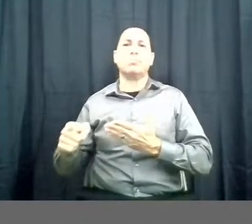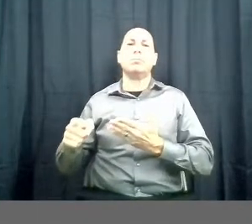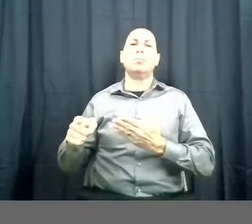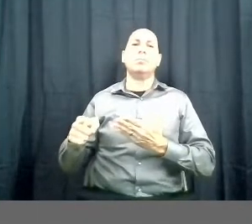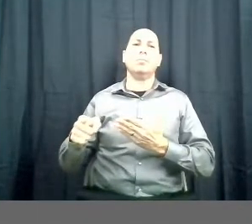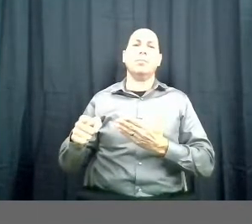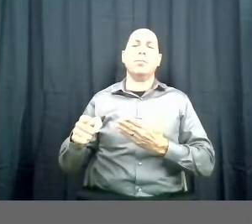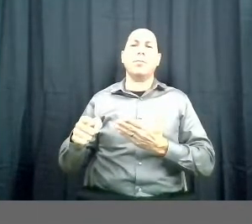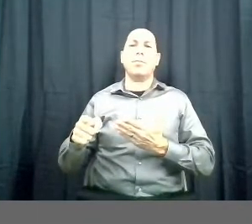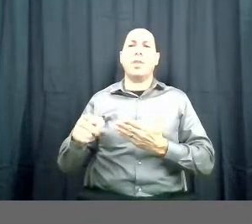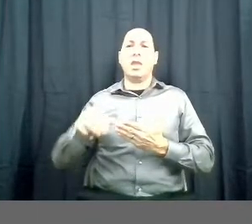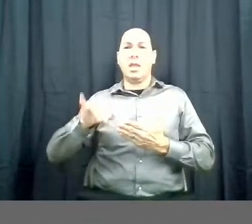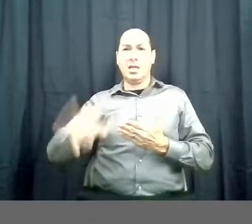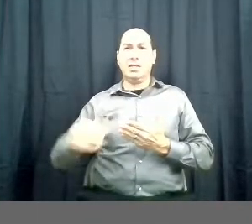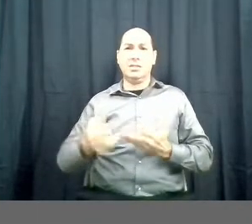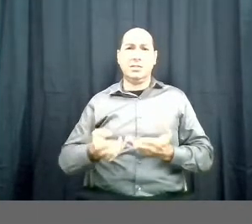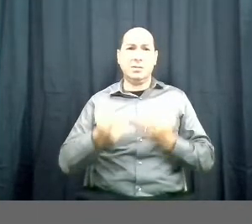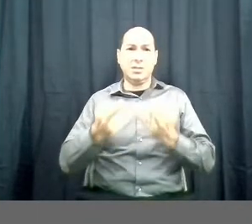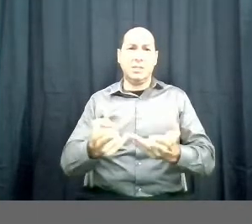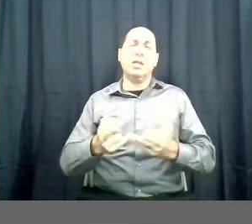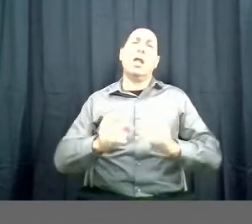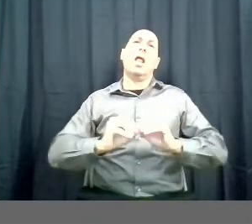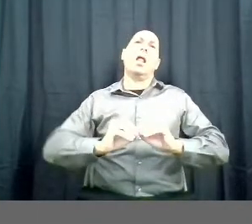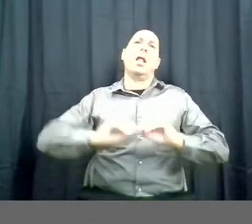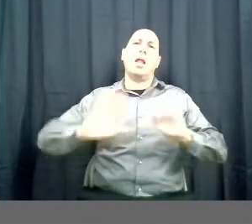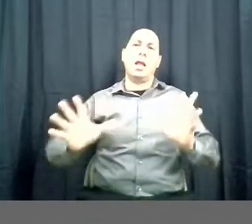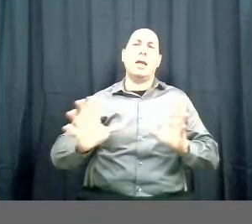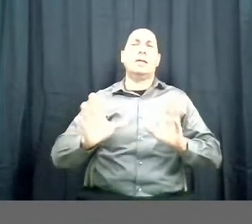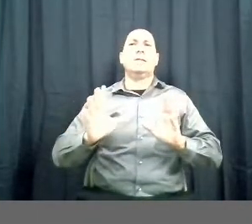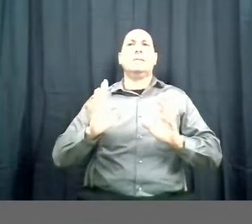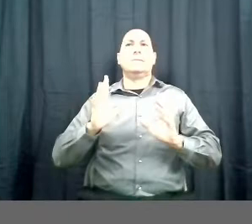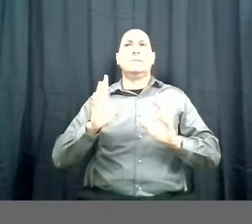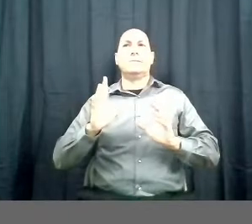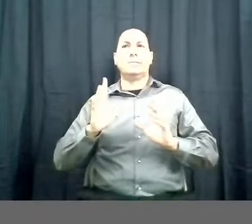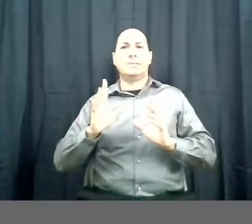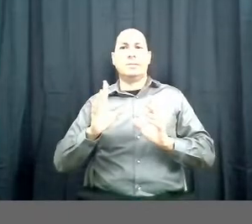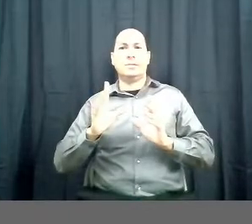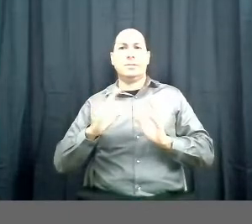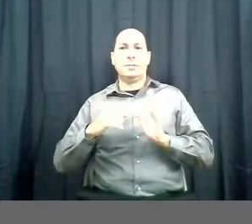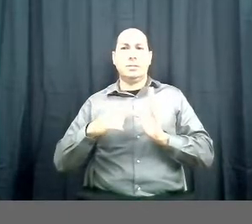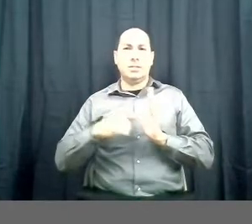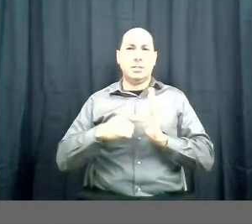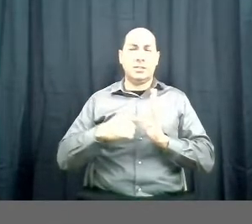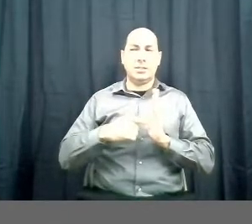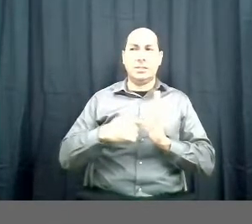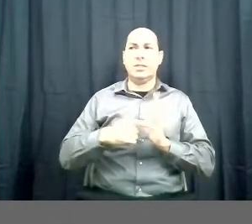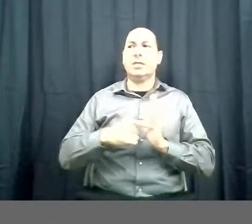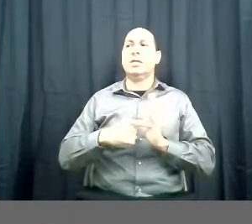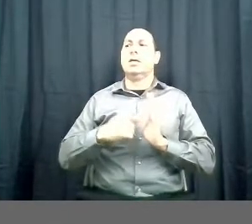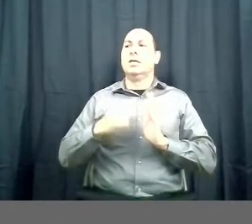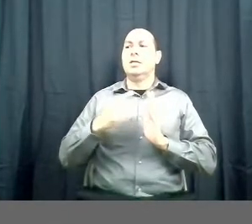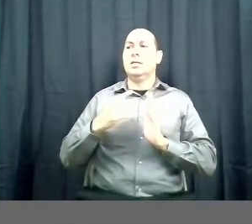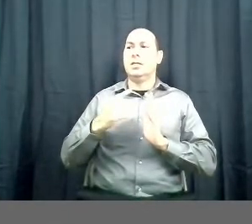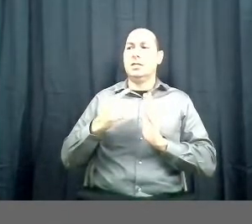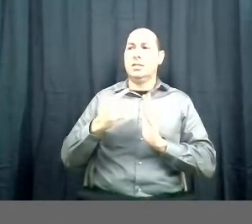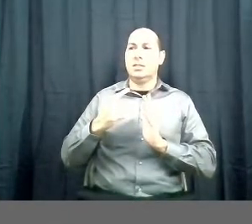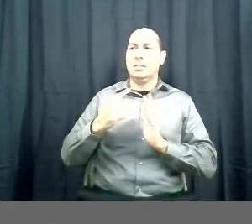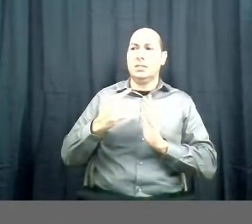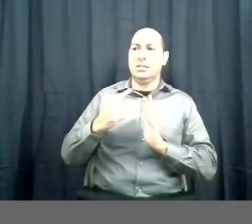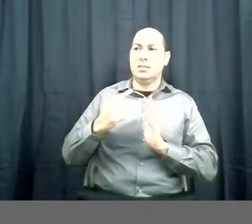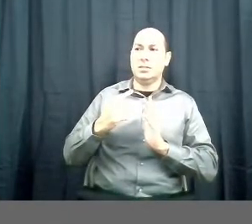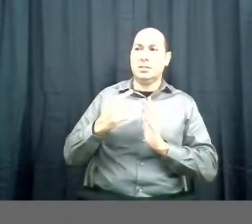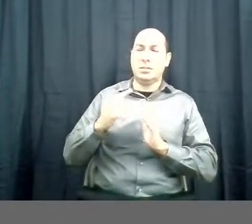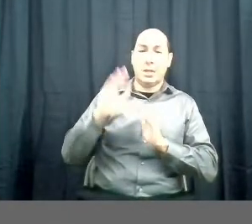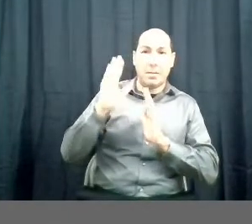The resolution, of course, contemplates that if the negotiations produce changes to